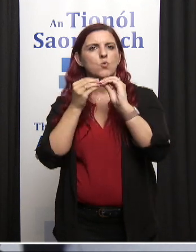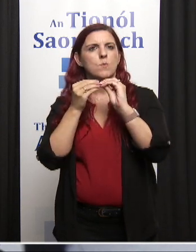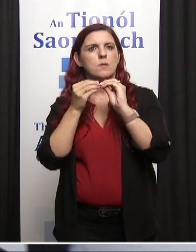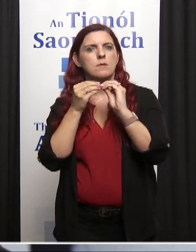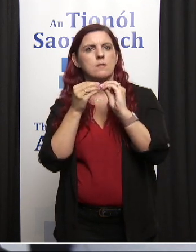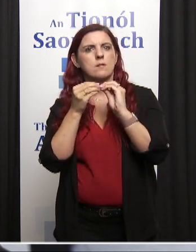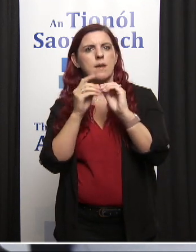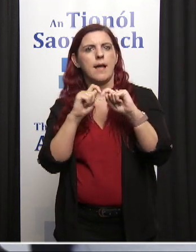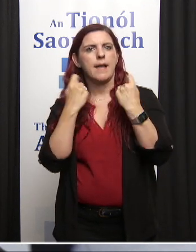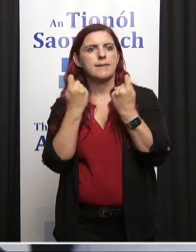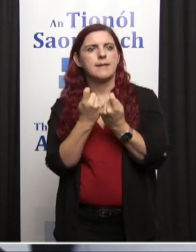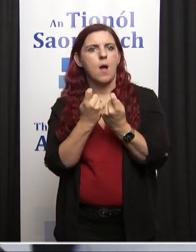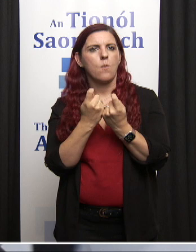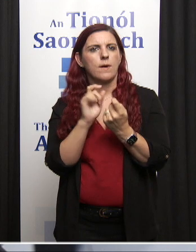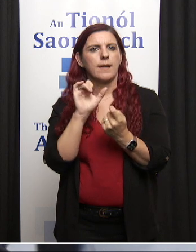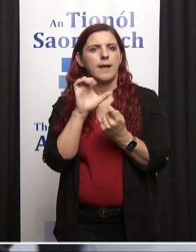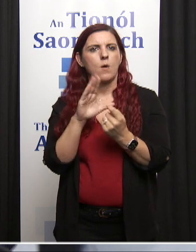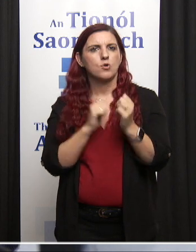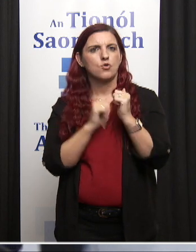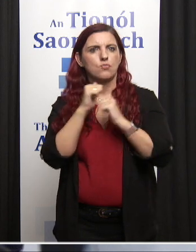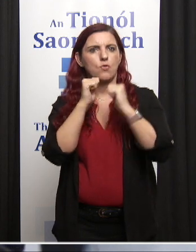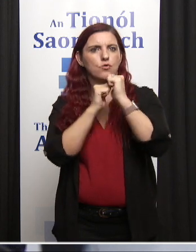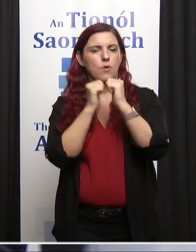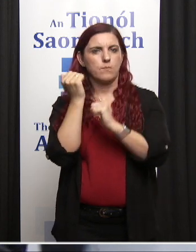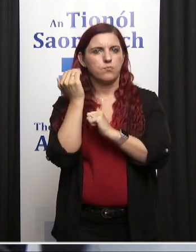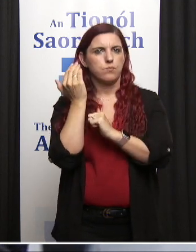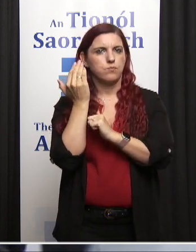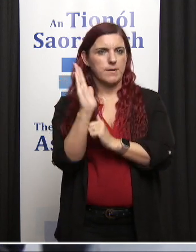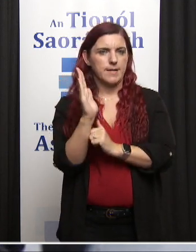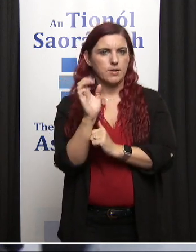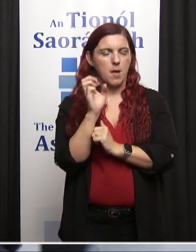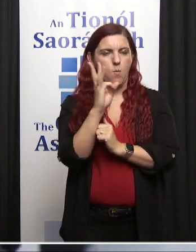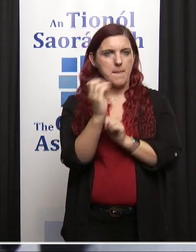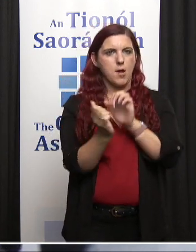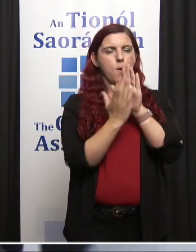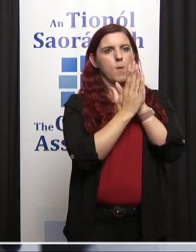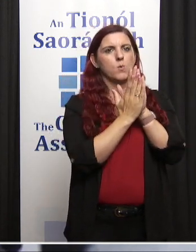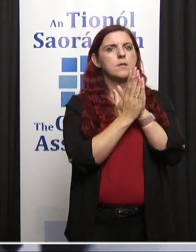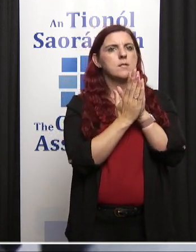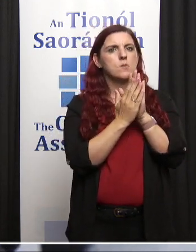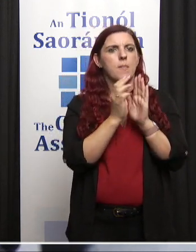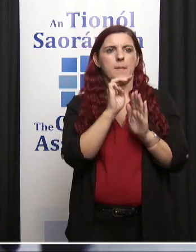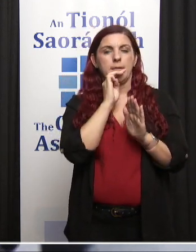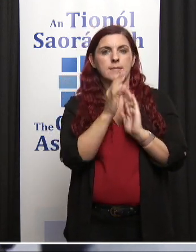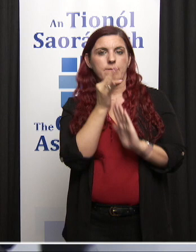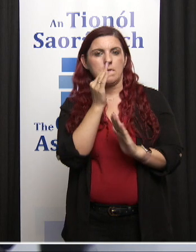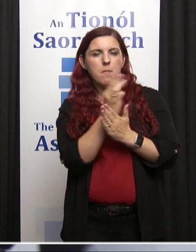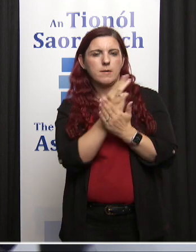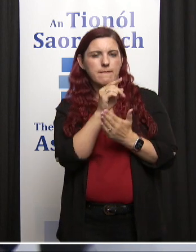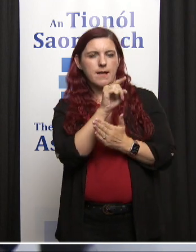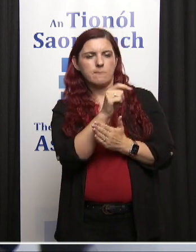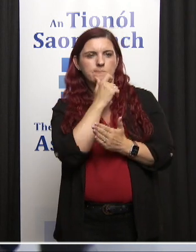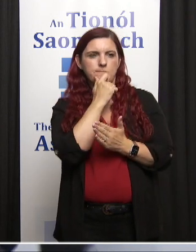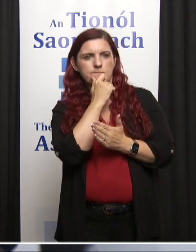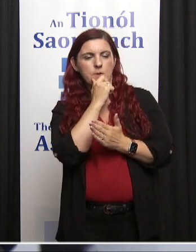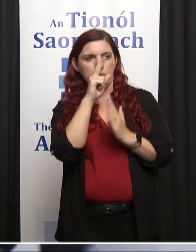town council structure presentation, 10-minute presentation that'll be uploaded. So if there are things like that you need, please let us know